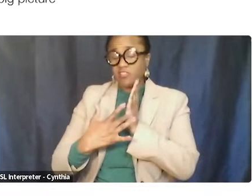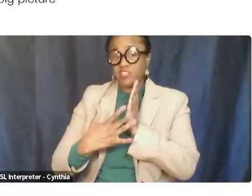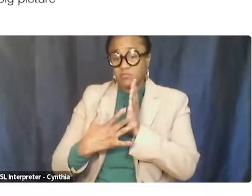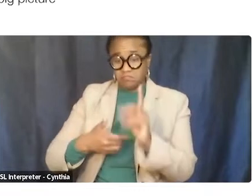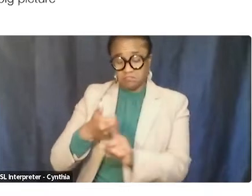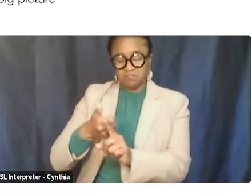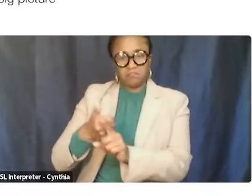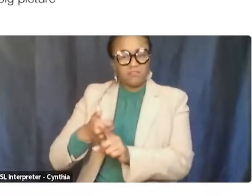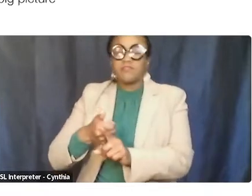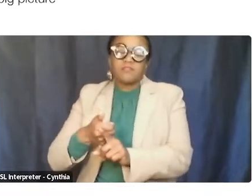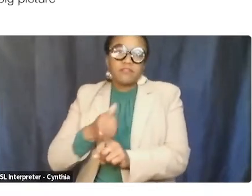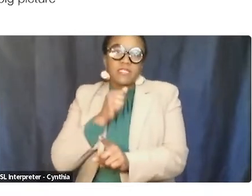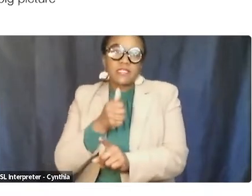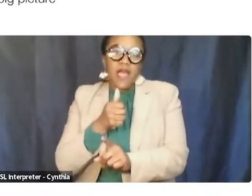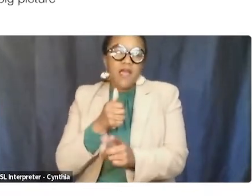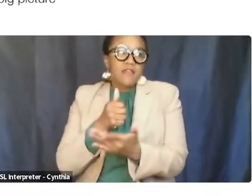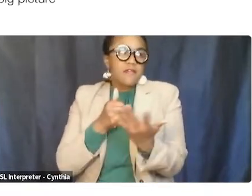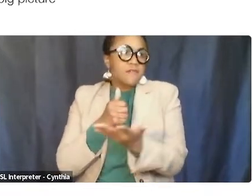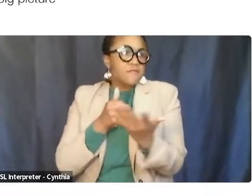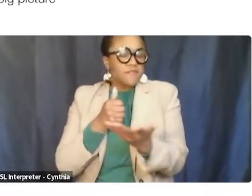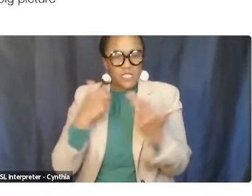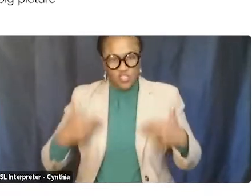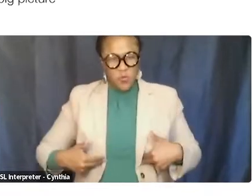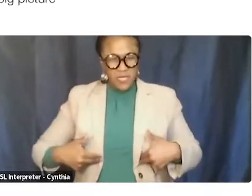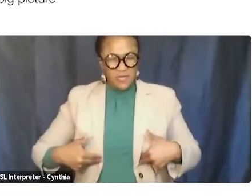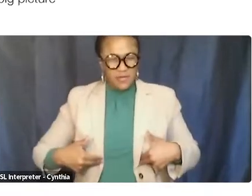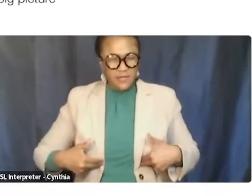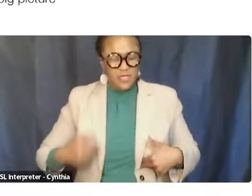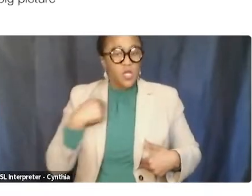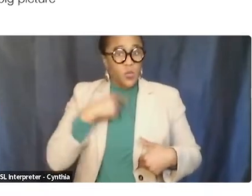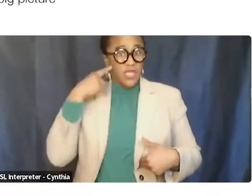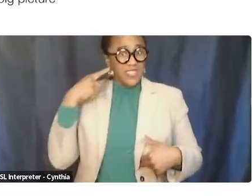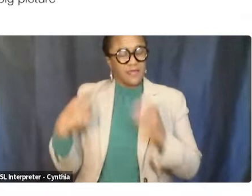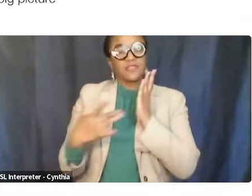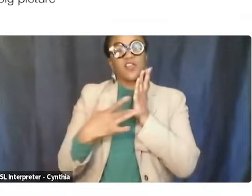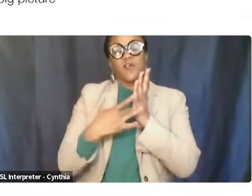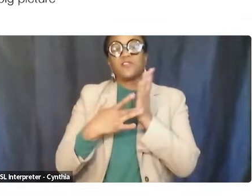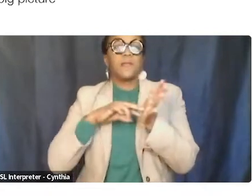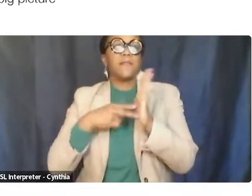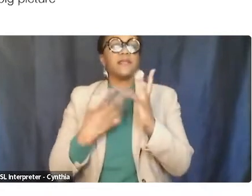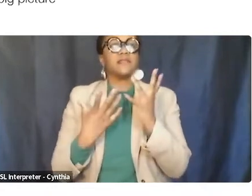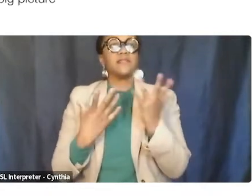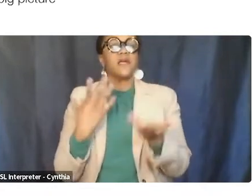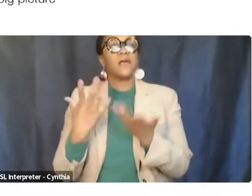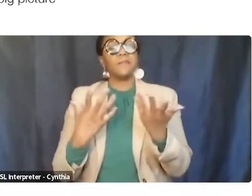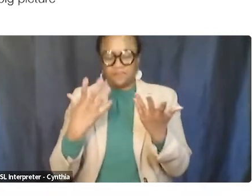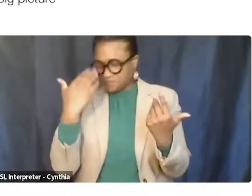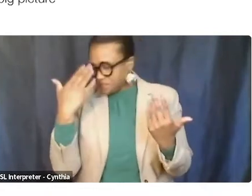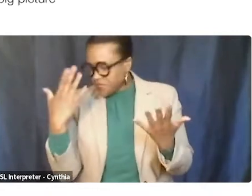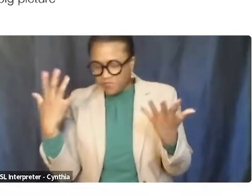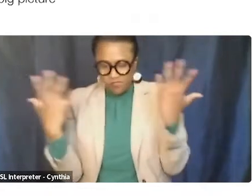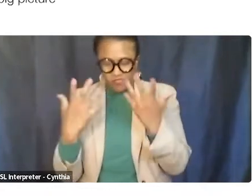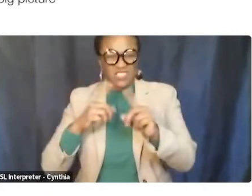is not a human, we think of technology as being, I don't know a